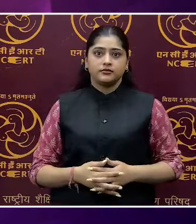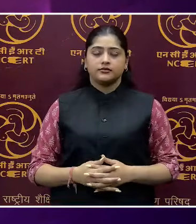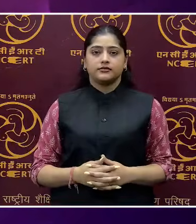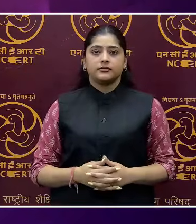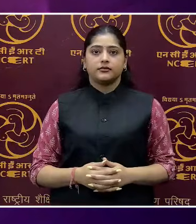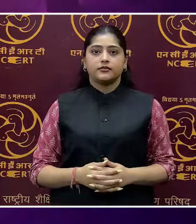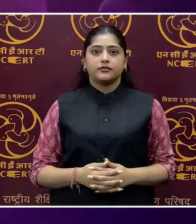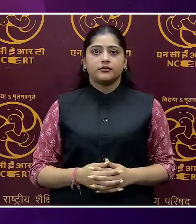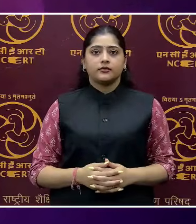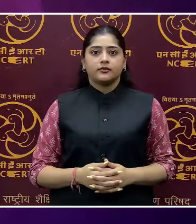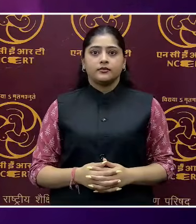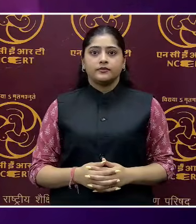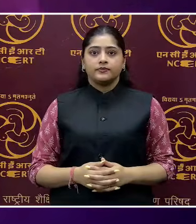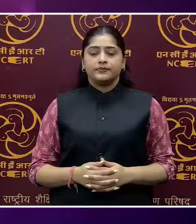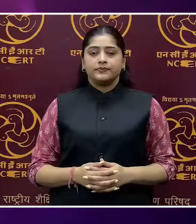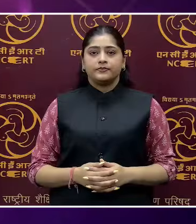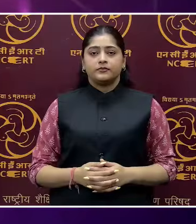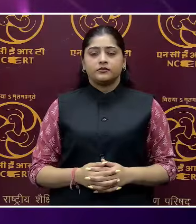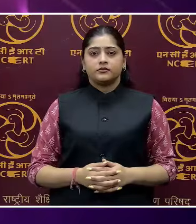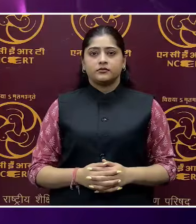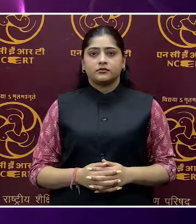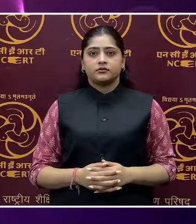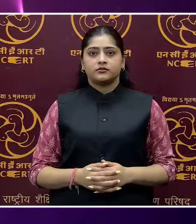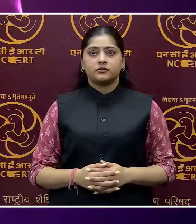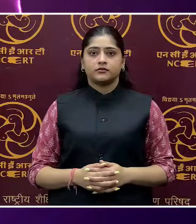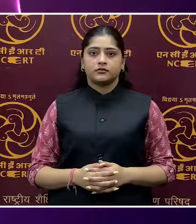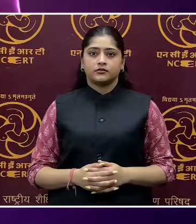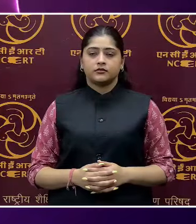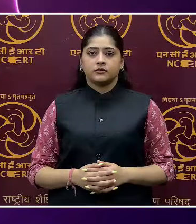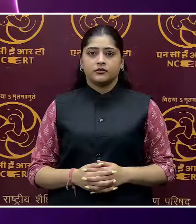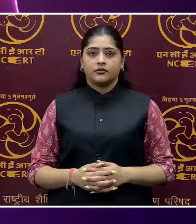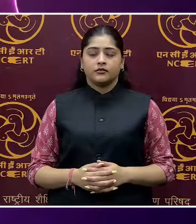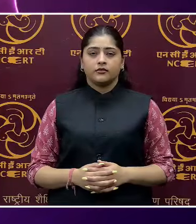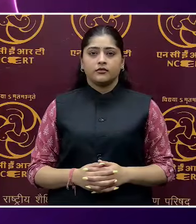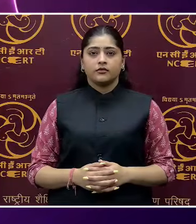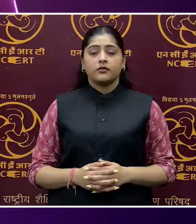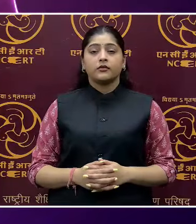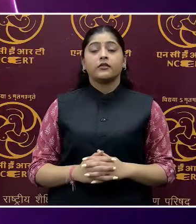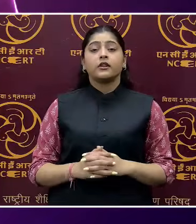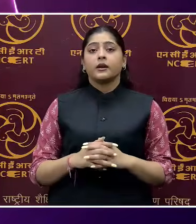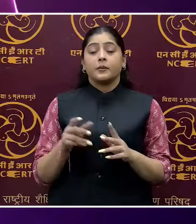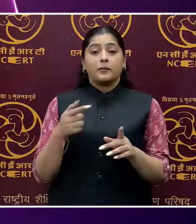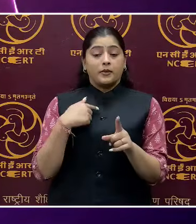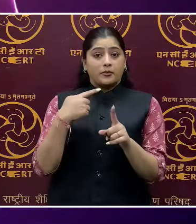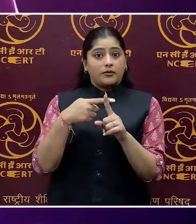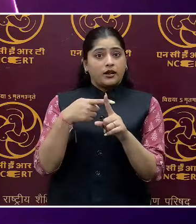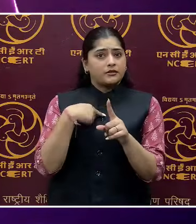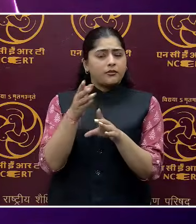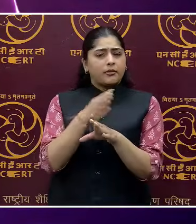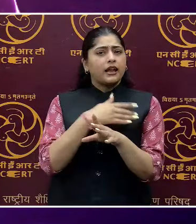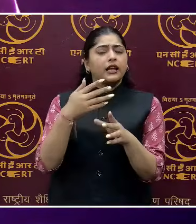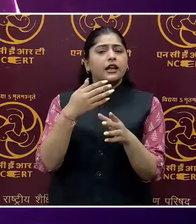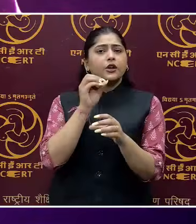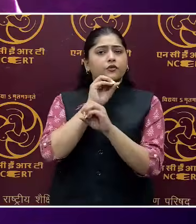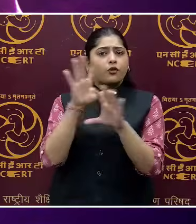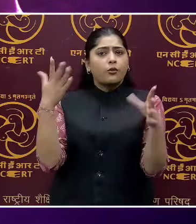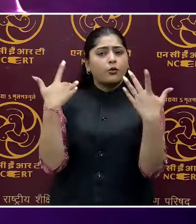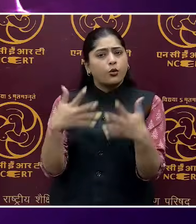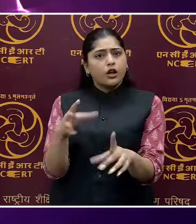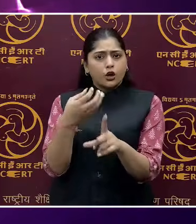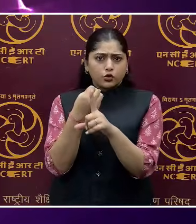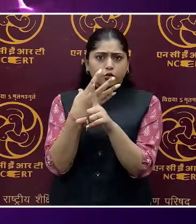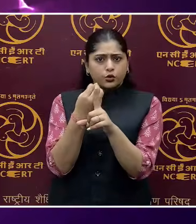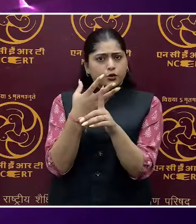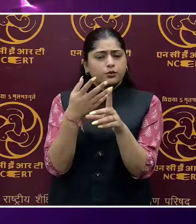diksha.training@ciet.nic.in. Same one is flashing in the form of ticker on your screen. And as I mentioned our YouTube channels at the beginning, I just want to tell you